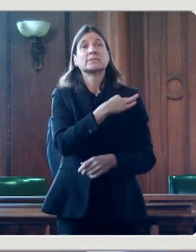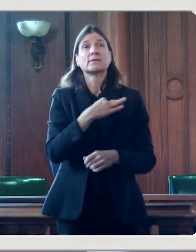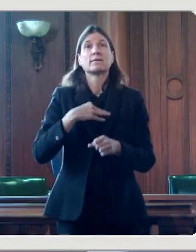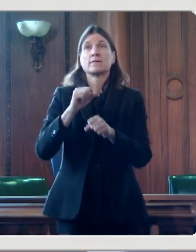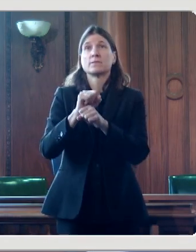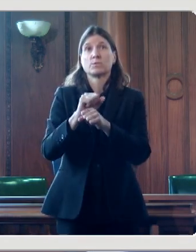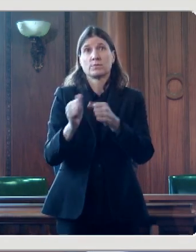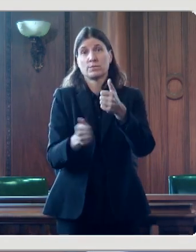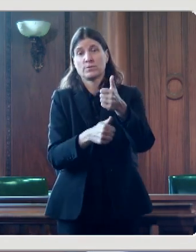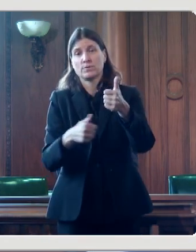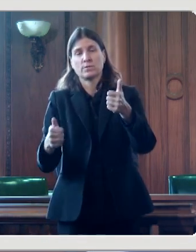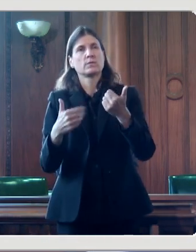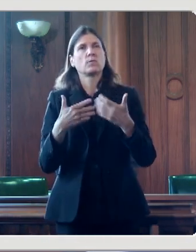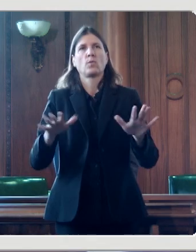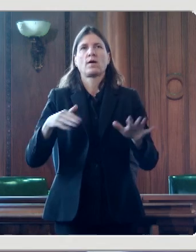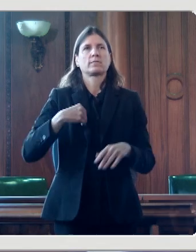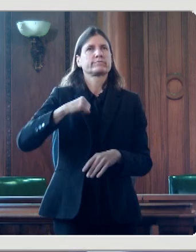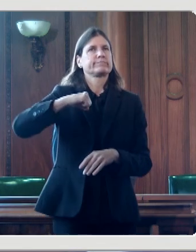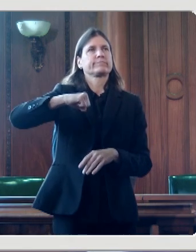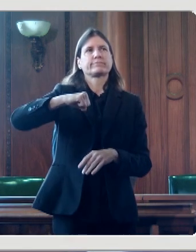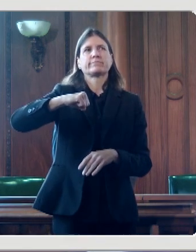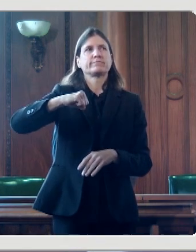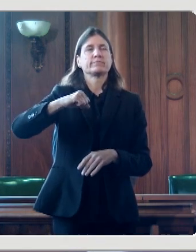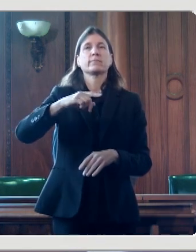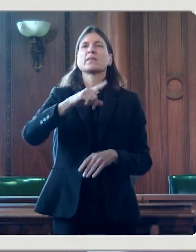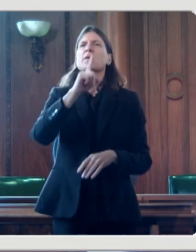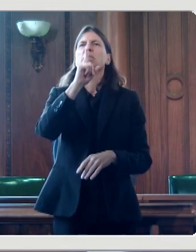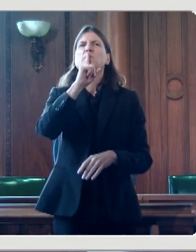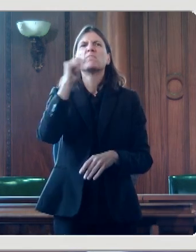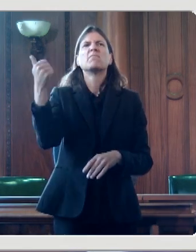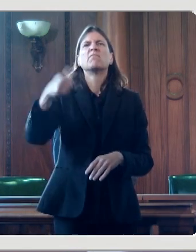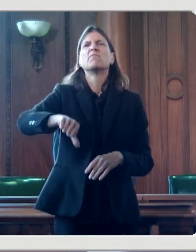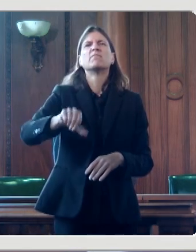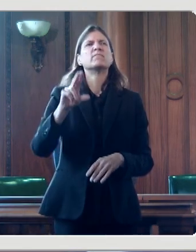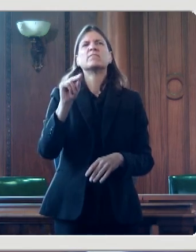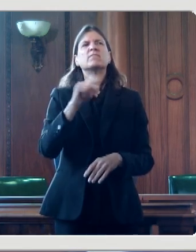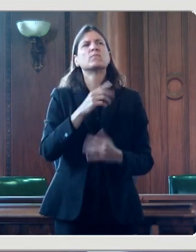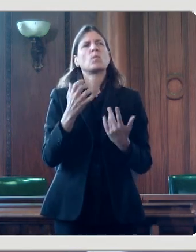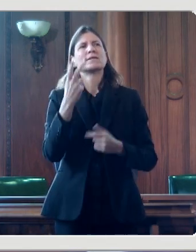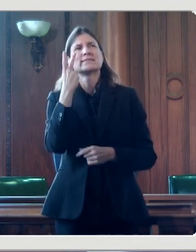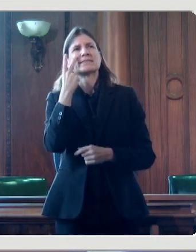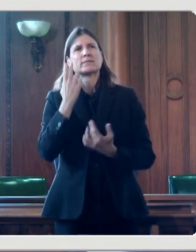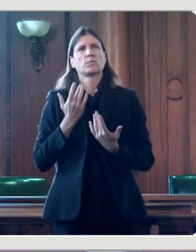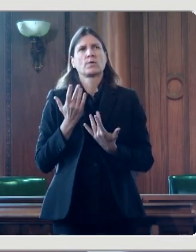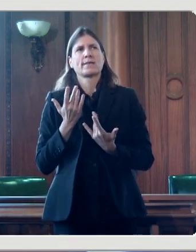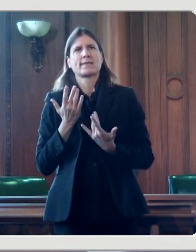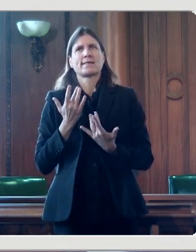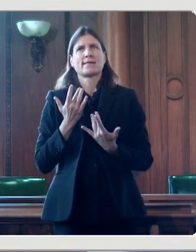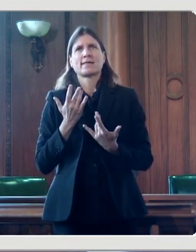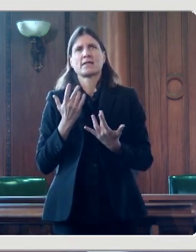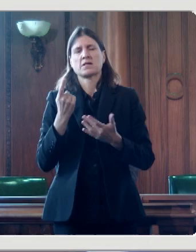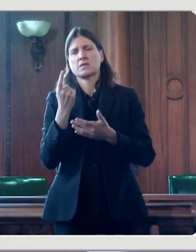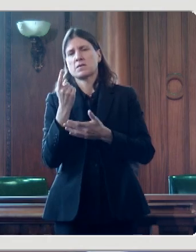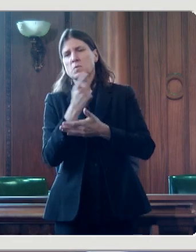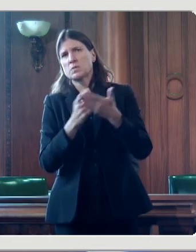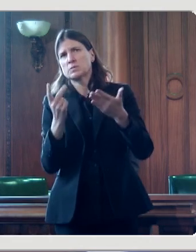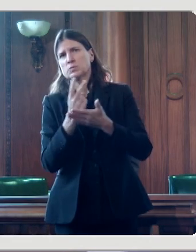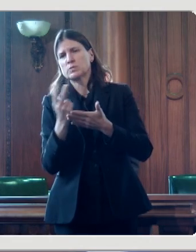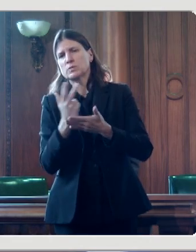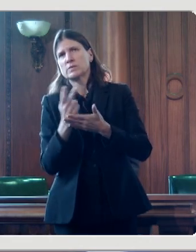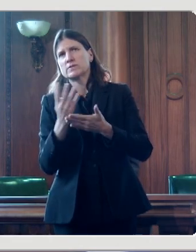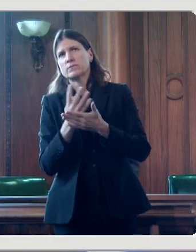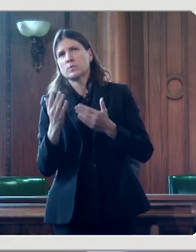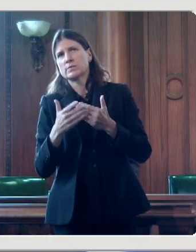and see what happened to friends or colleagues. There are quite a few sore arms. We have occasional